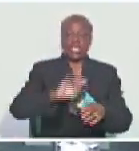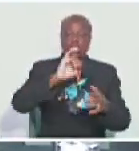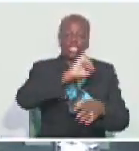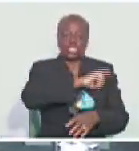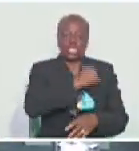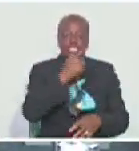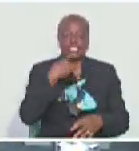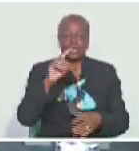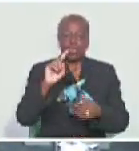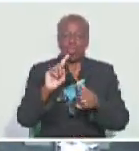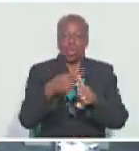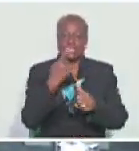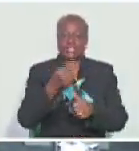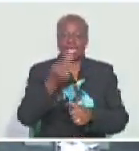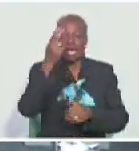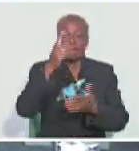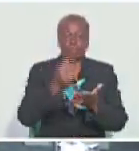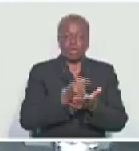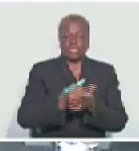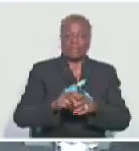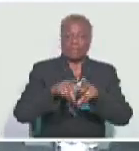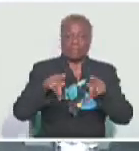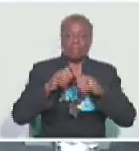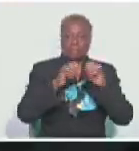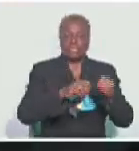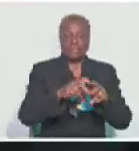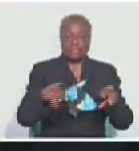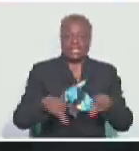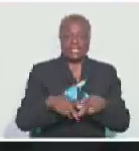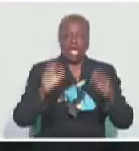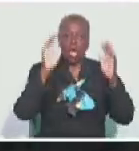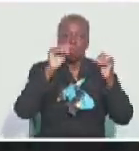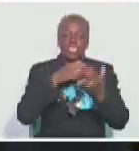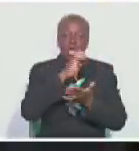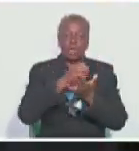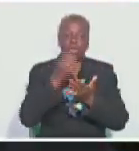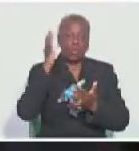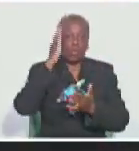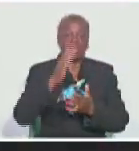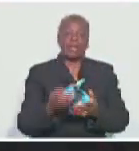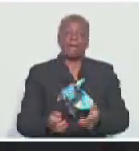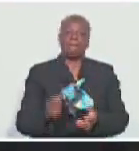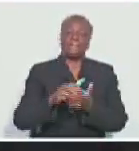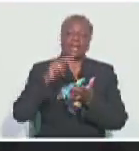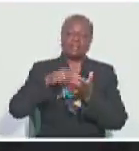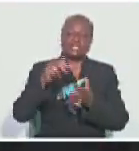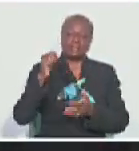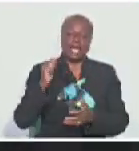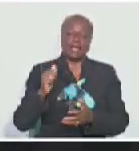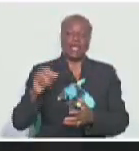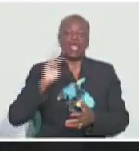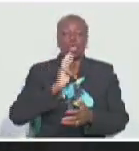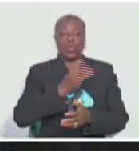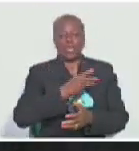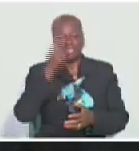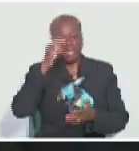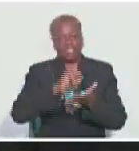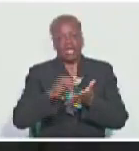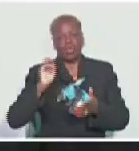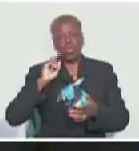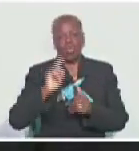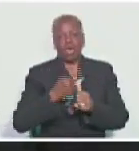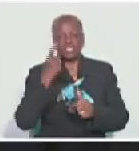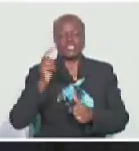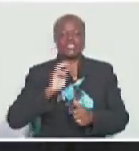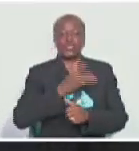the island's economy will bounce back. We have the view that once we get the improvements in our facilities during